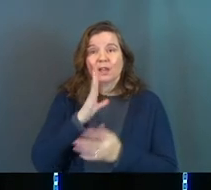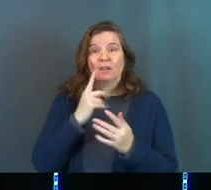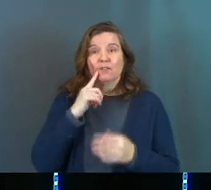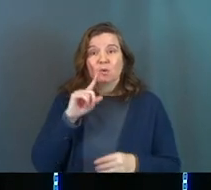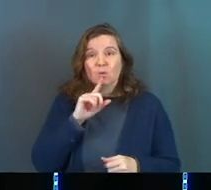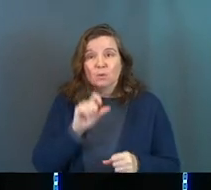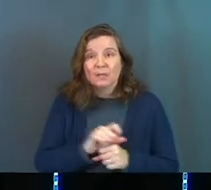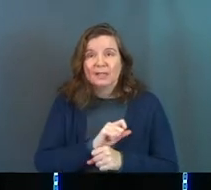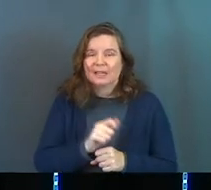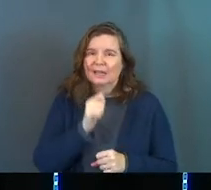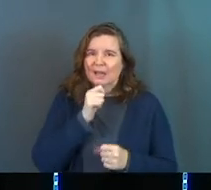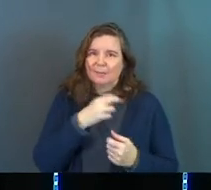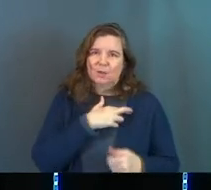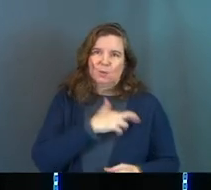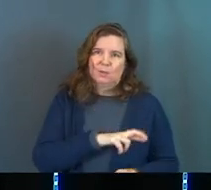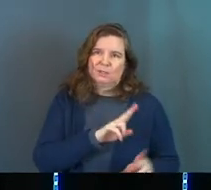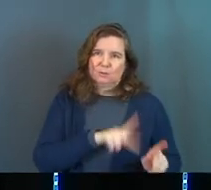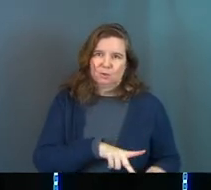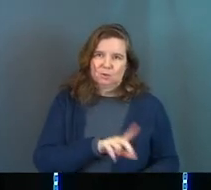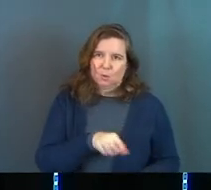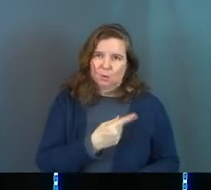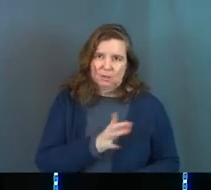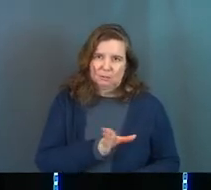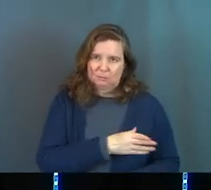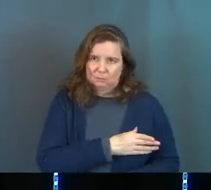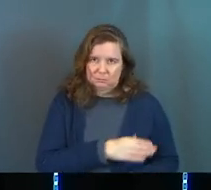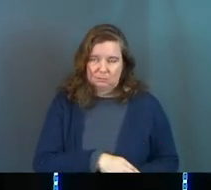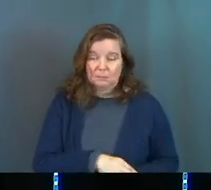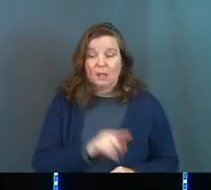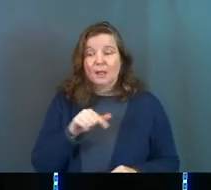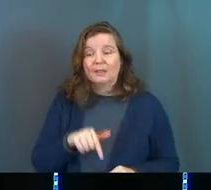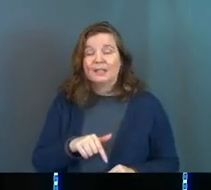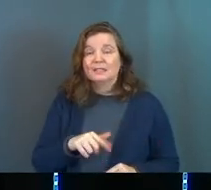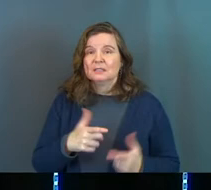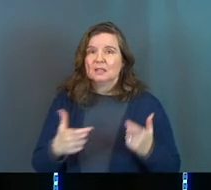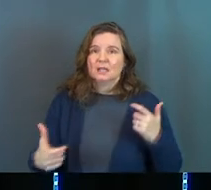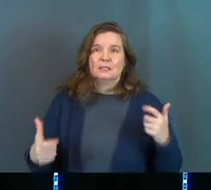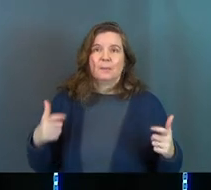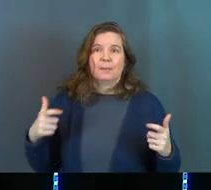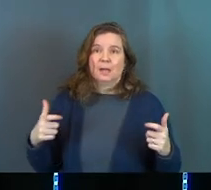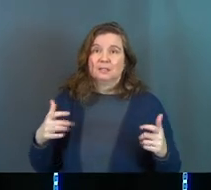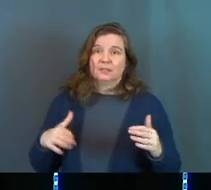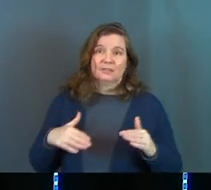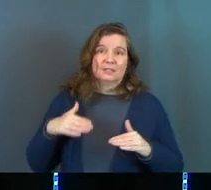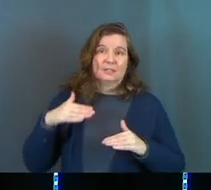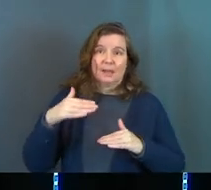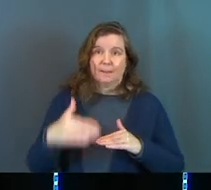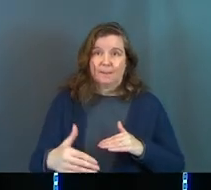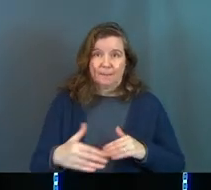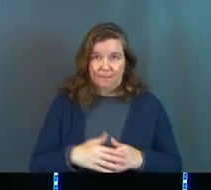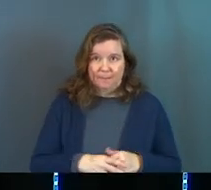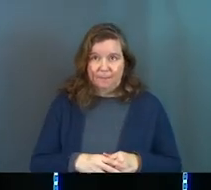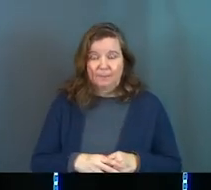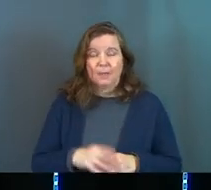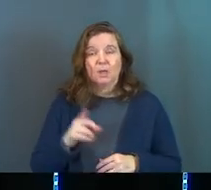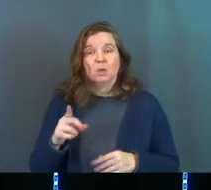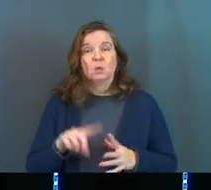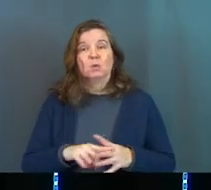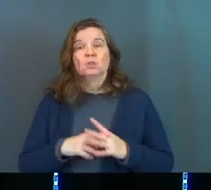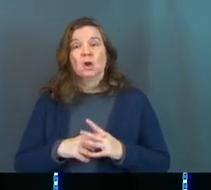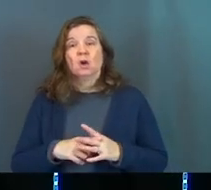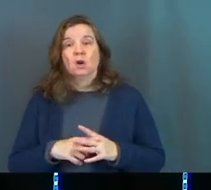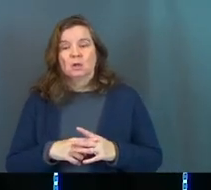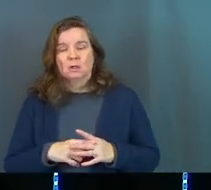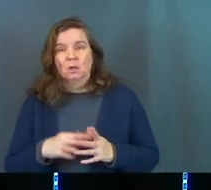for real and not being a religious person. And this is such a massive step that you would start